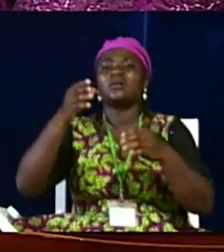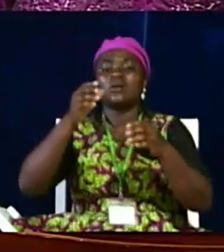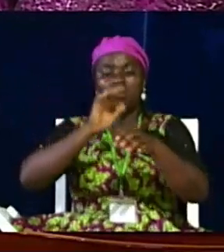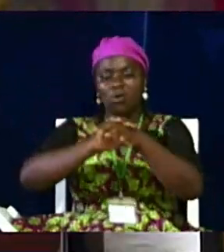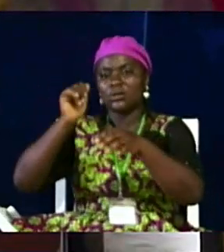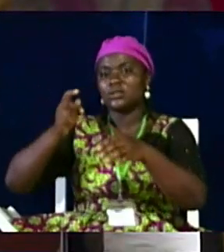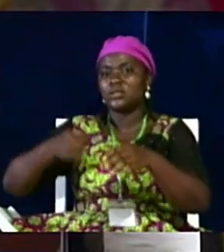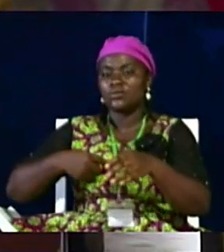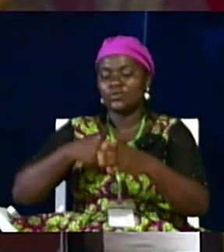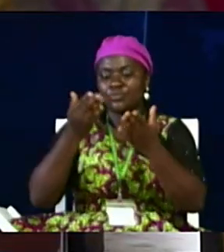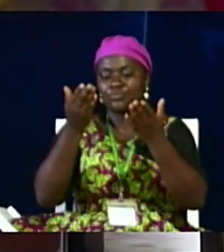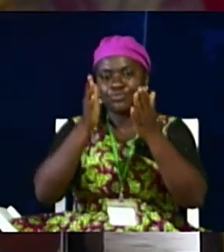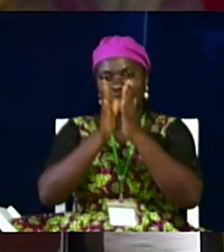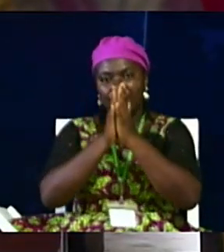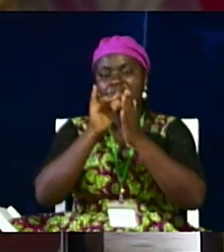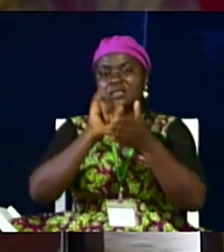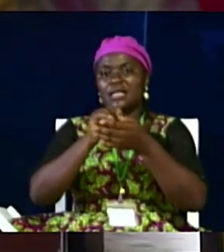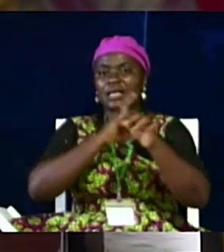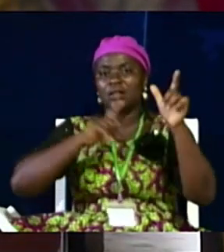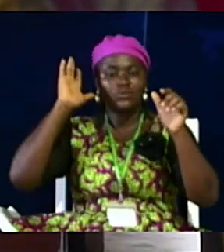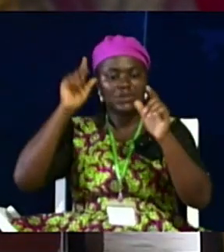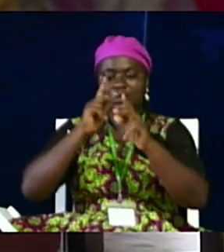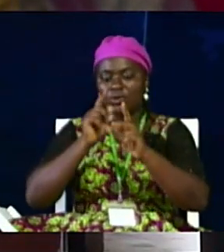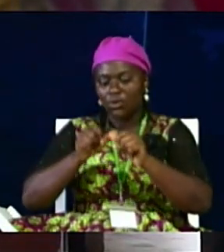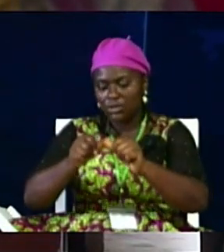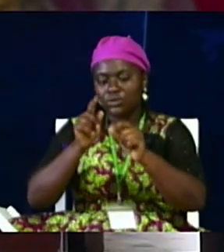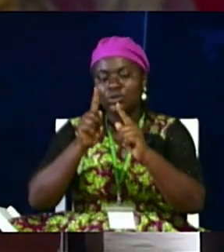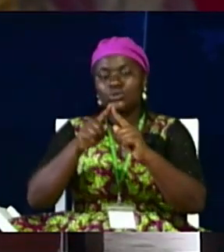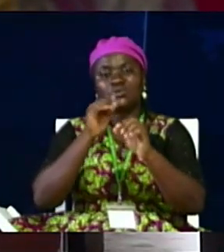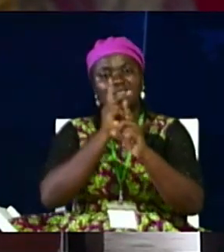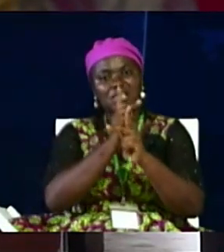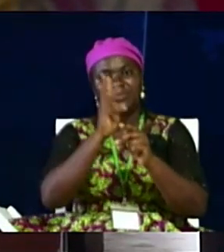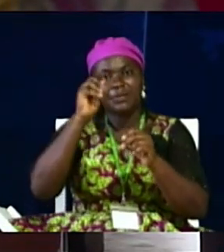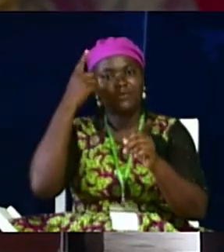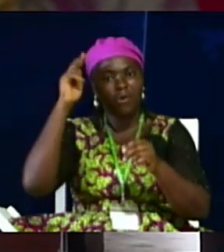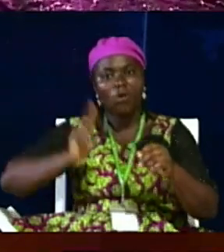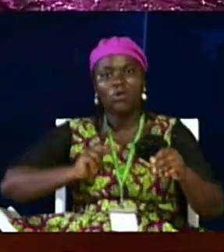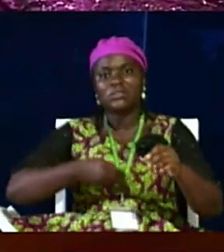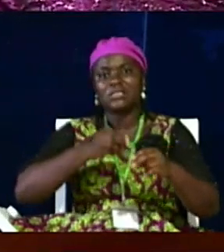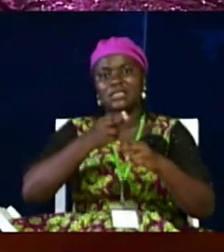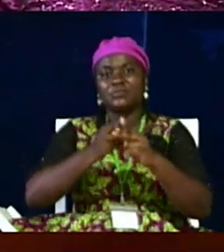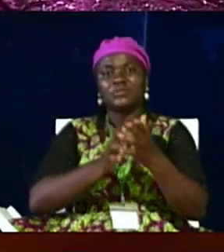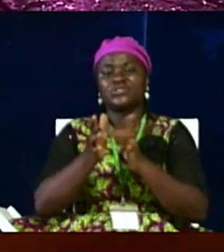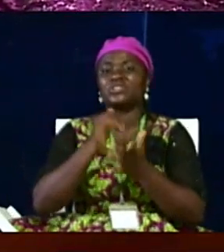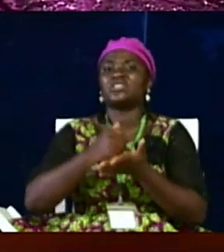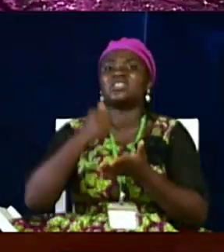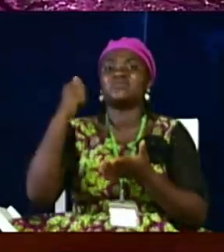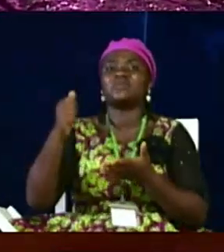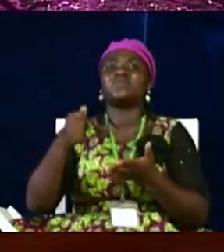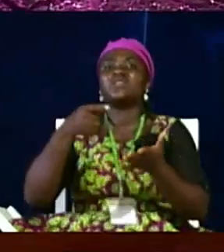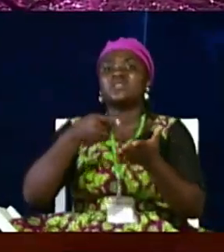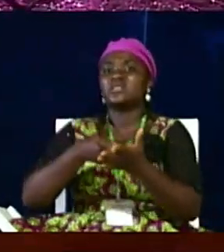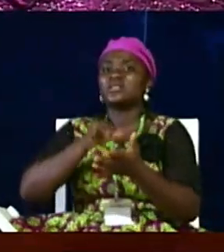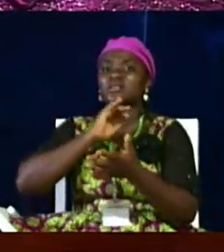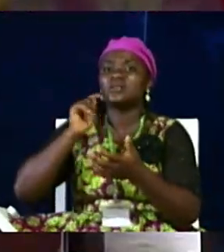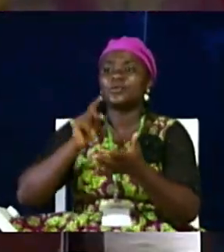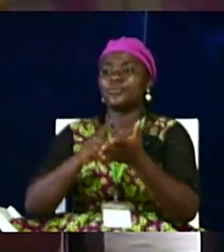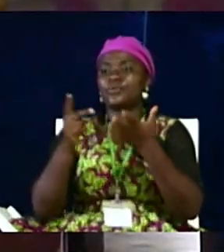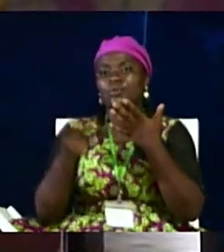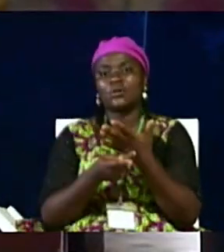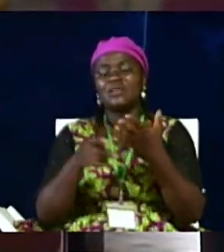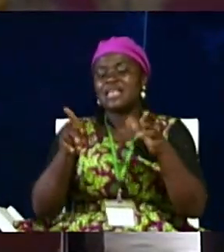that the Lord will continue to keep them for us in the name of Jesus. This is a program like